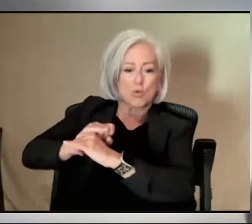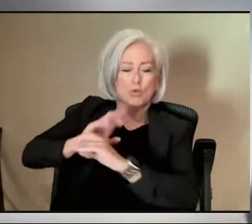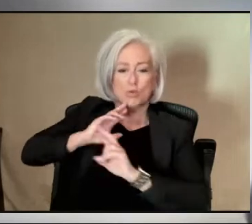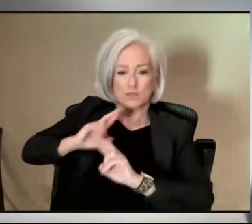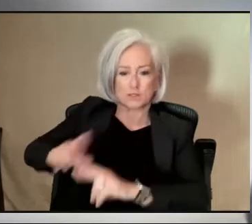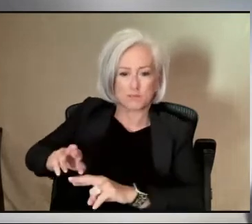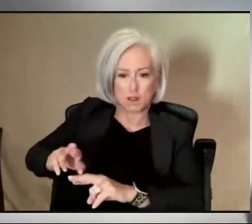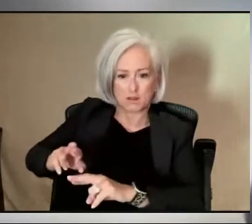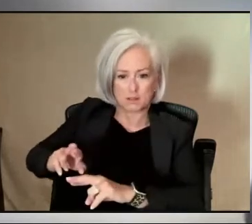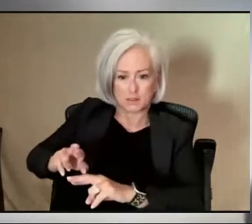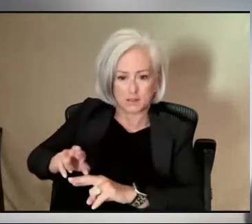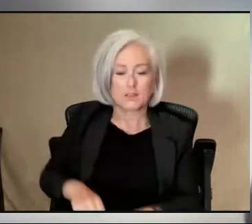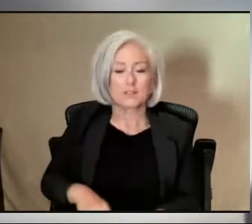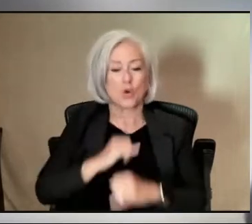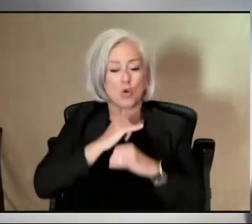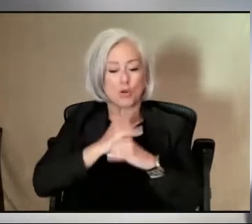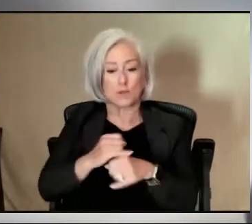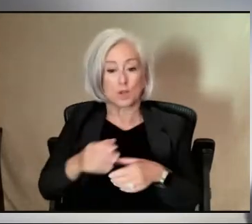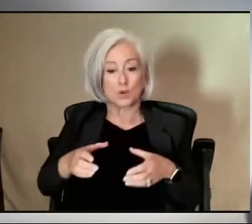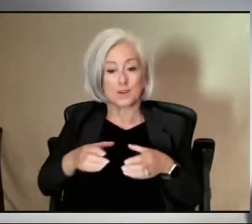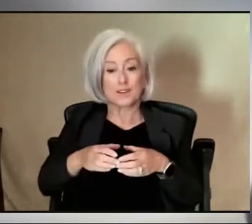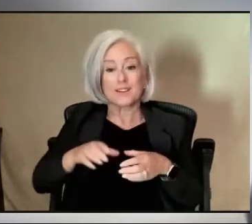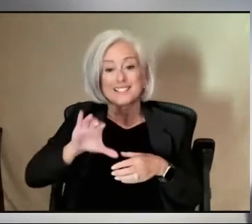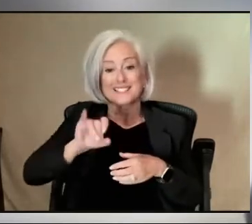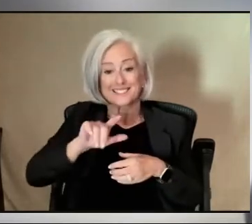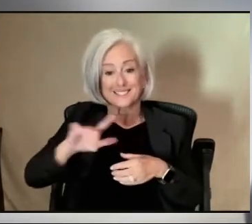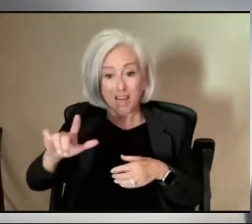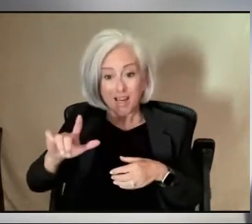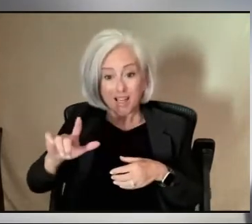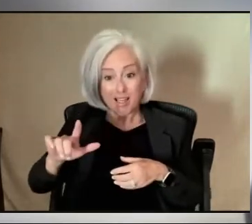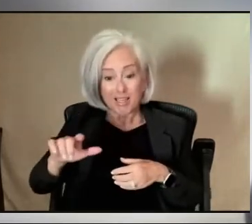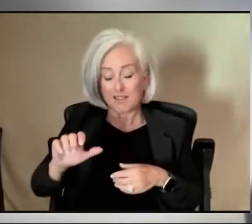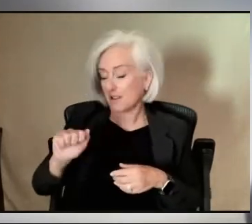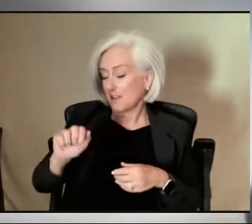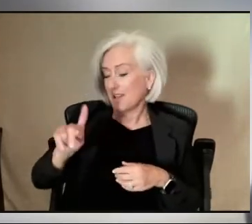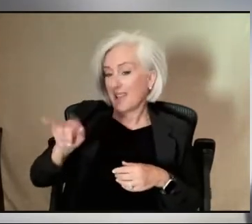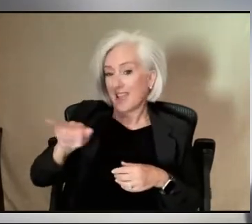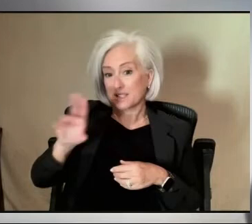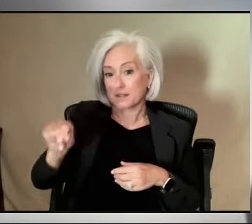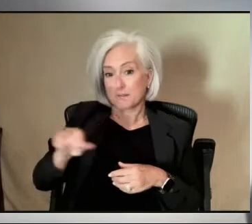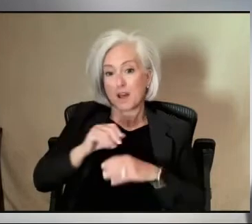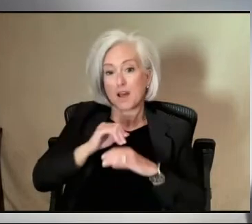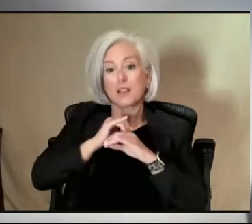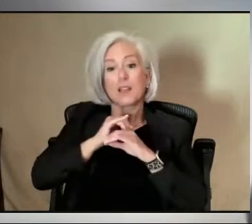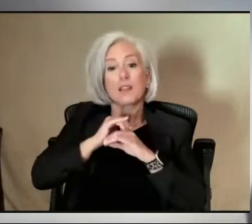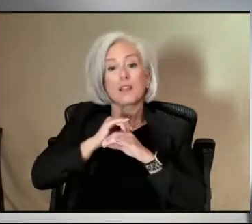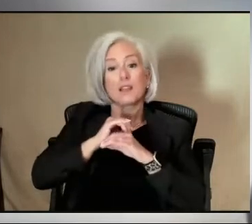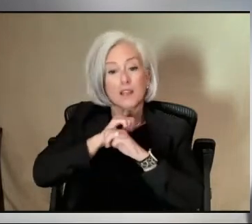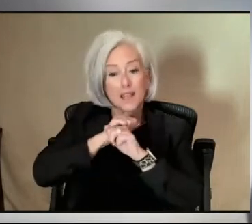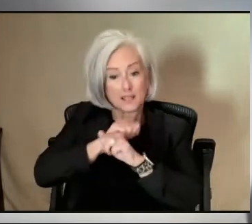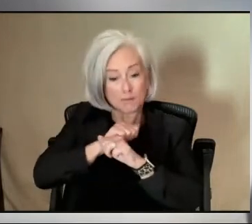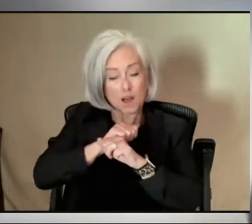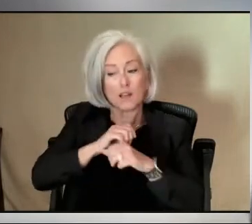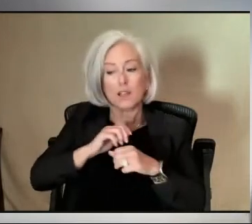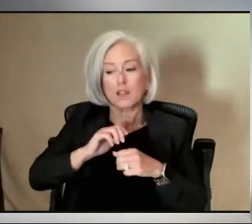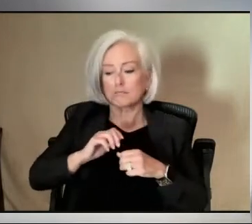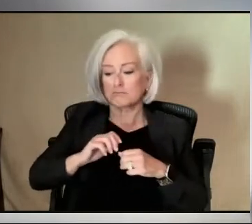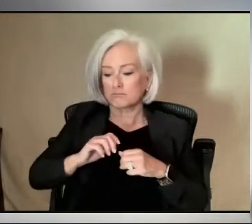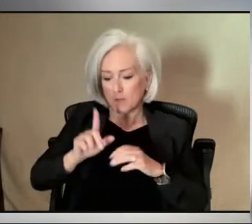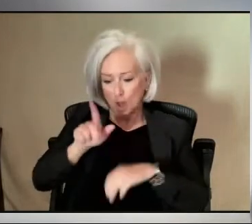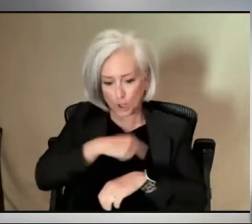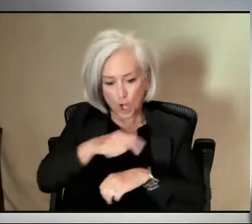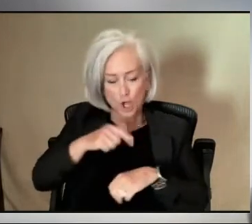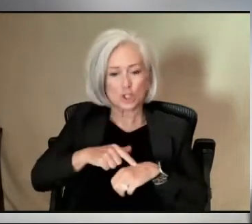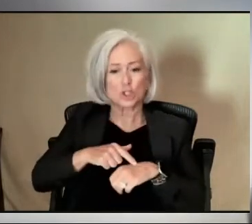are activated, antibody is produced, long-term memory cells are produced. There's something called an